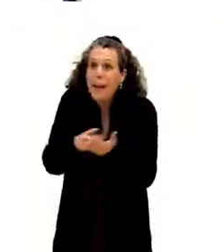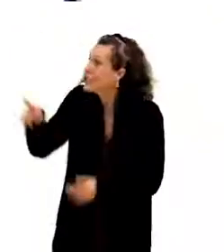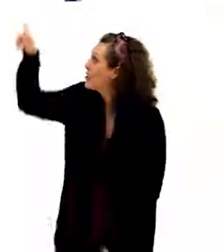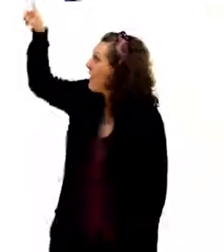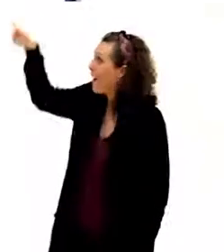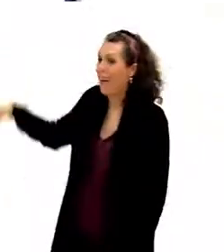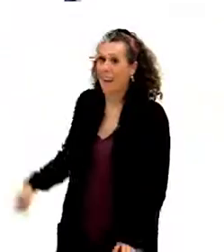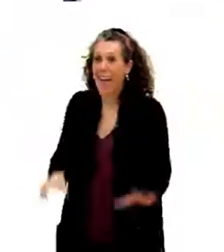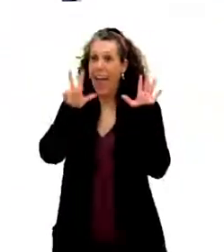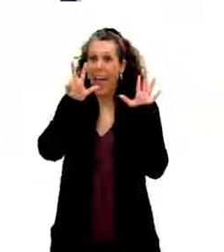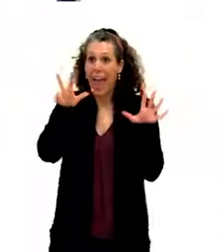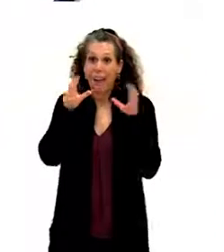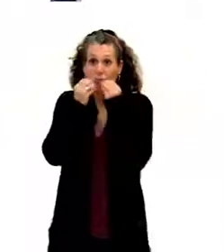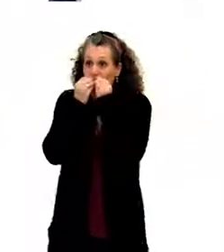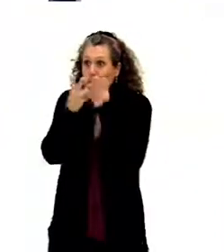However,